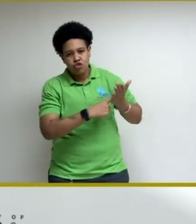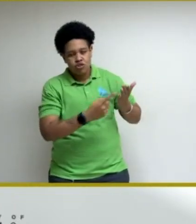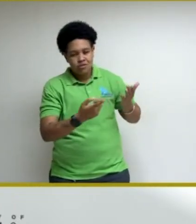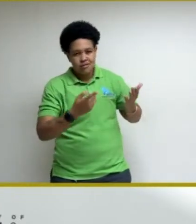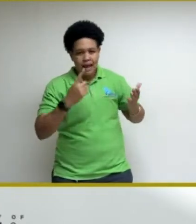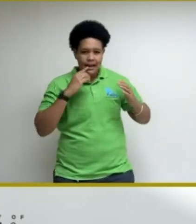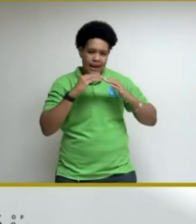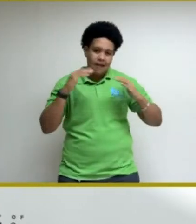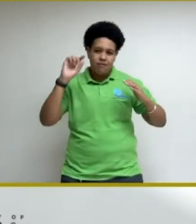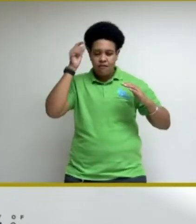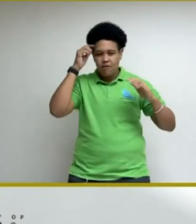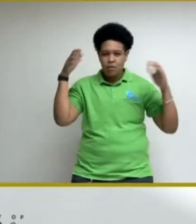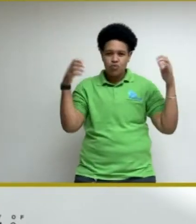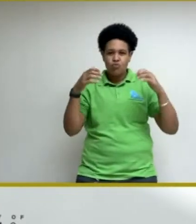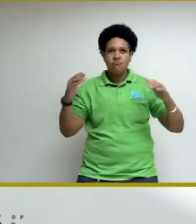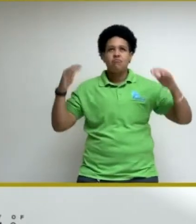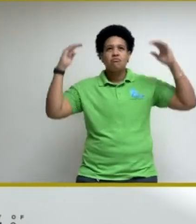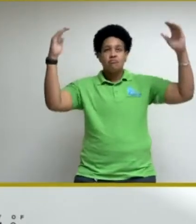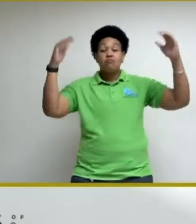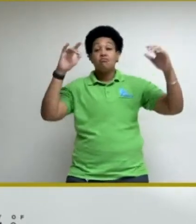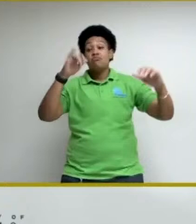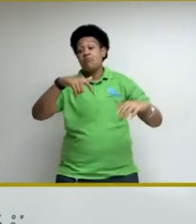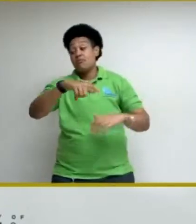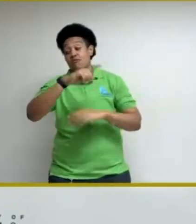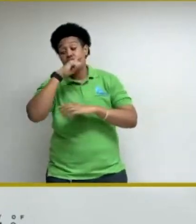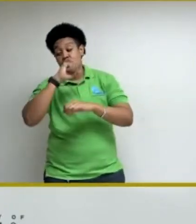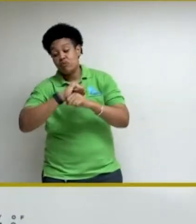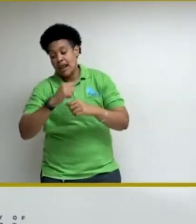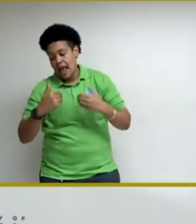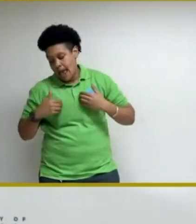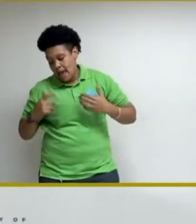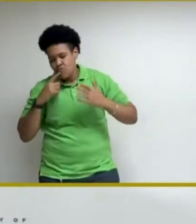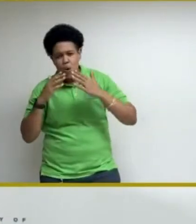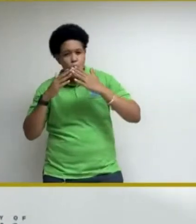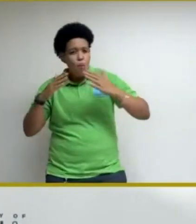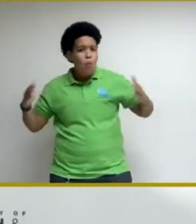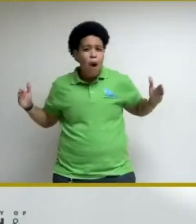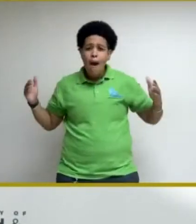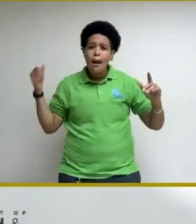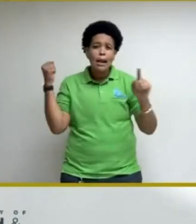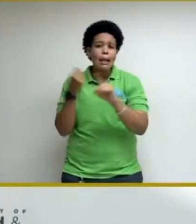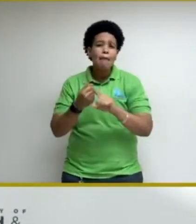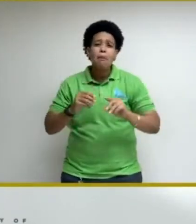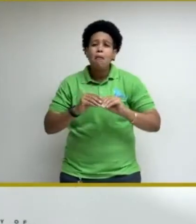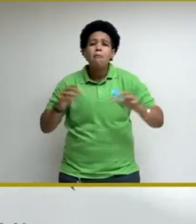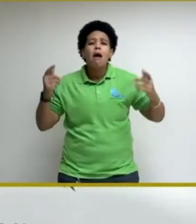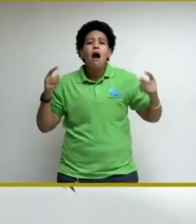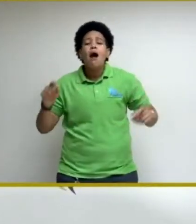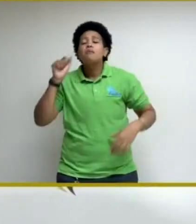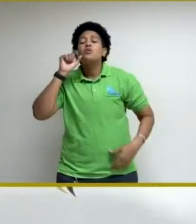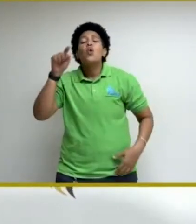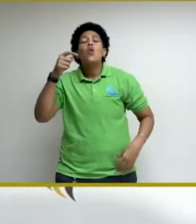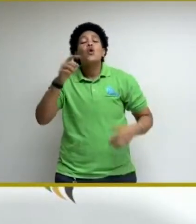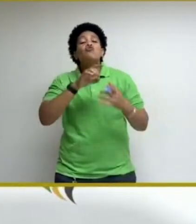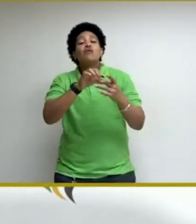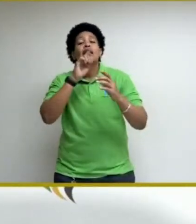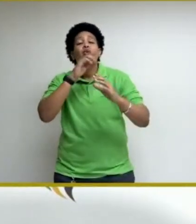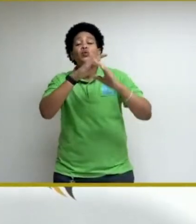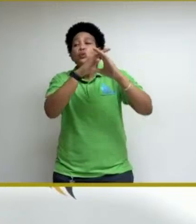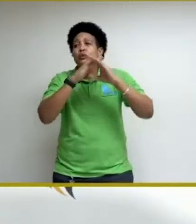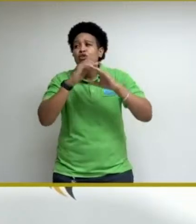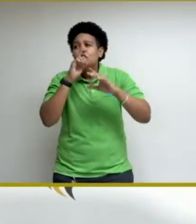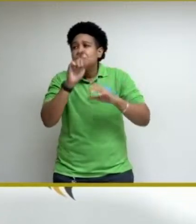cabinet. And that has wide-scale implications. It's not just around restrictions. It's